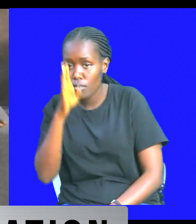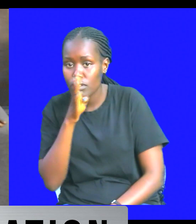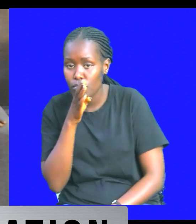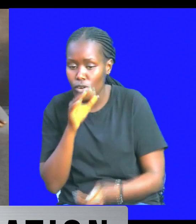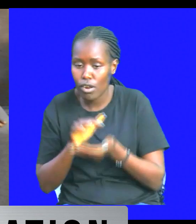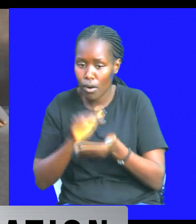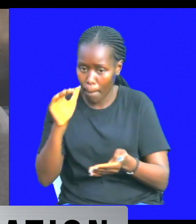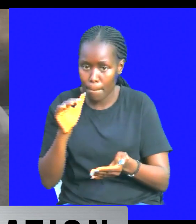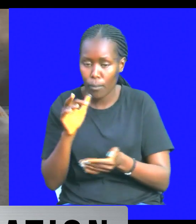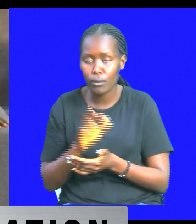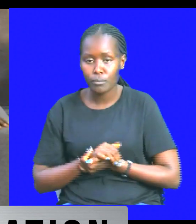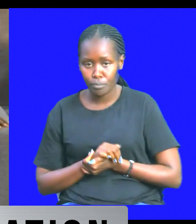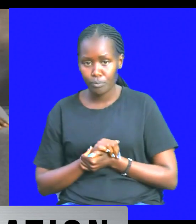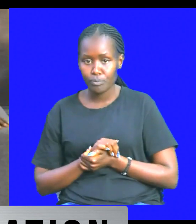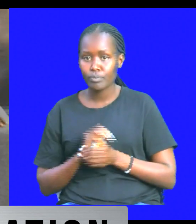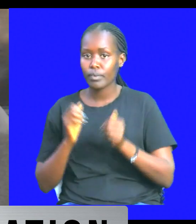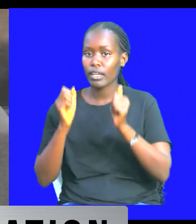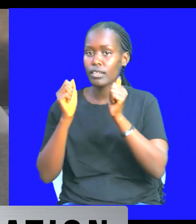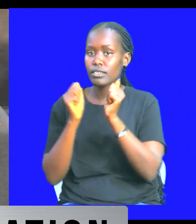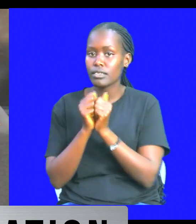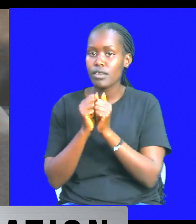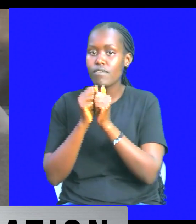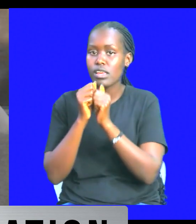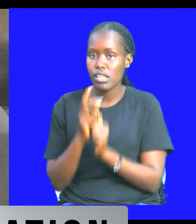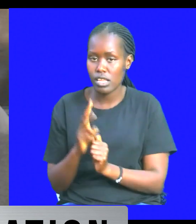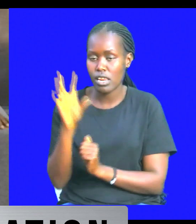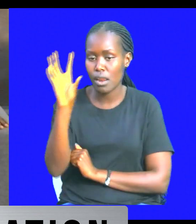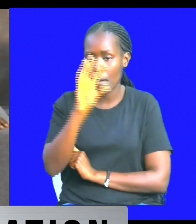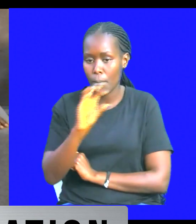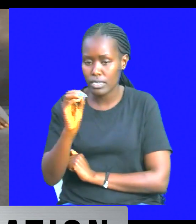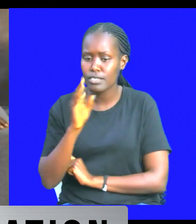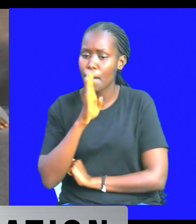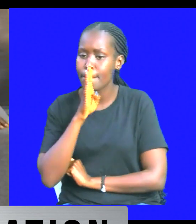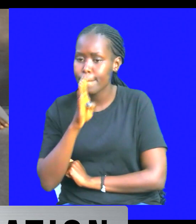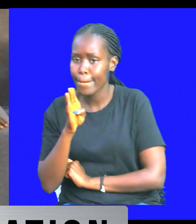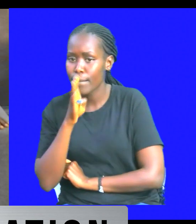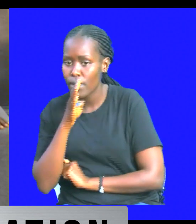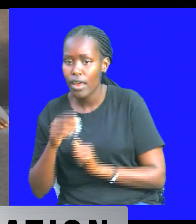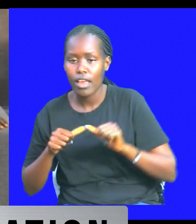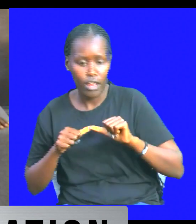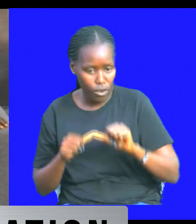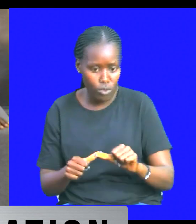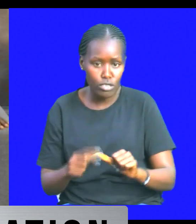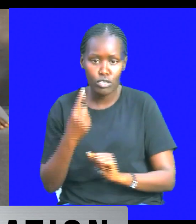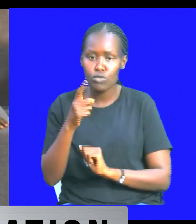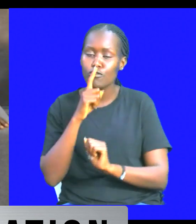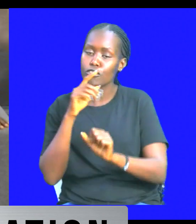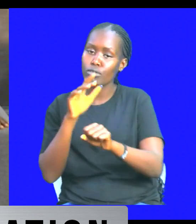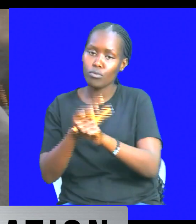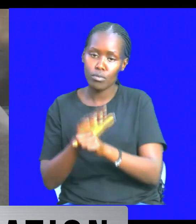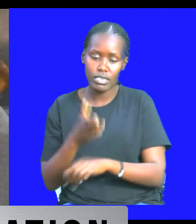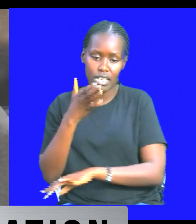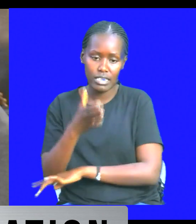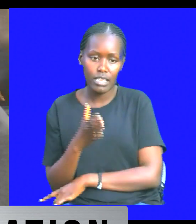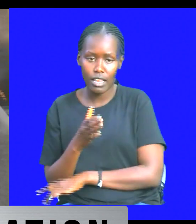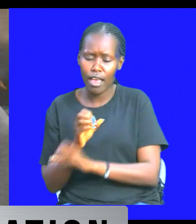that rate. 17%. They've been borrowing, and the borrowing is going on. One of the promises, Jonah, that was there, a